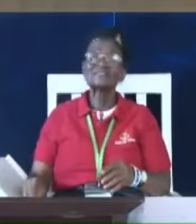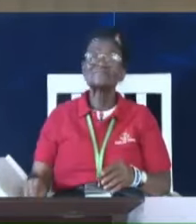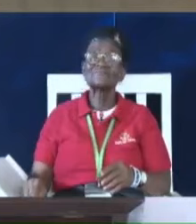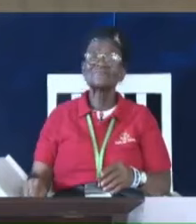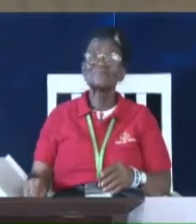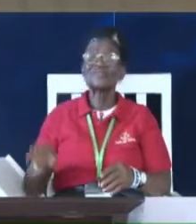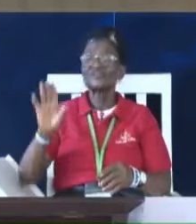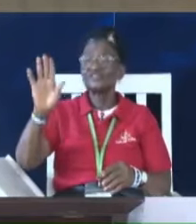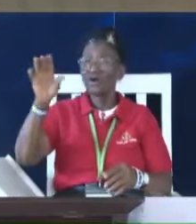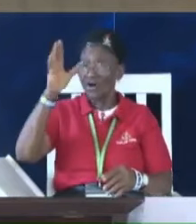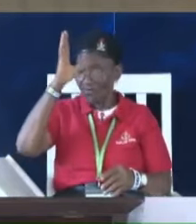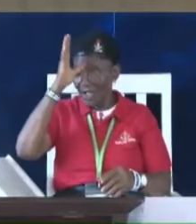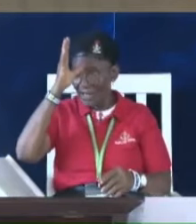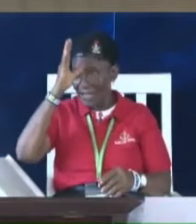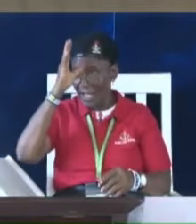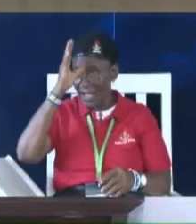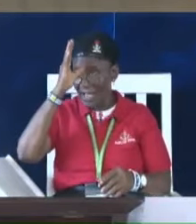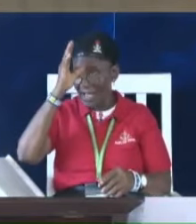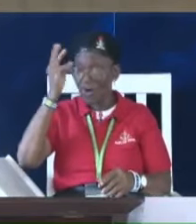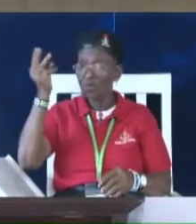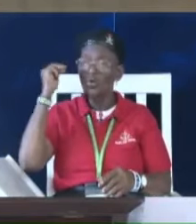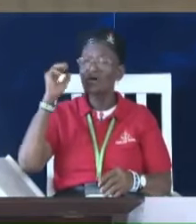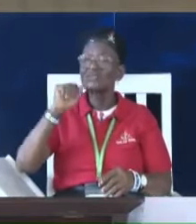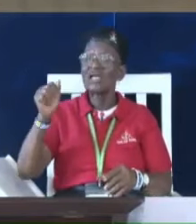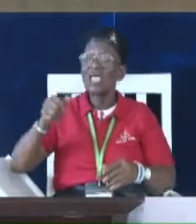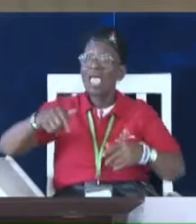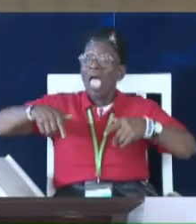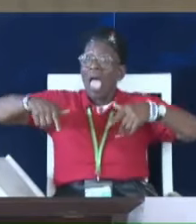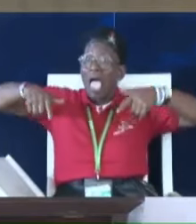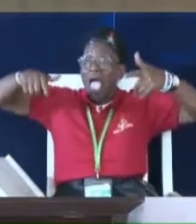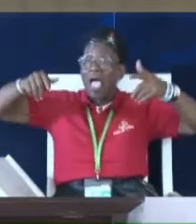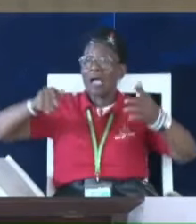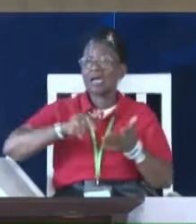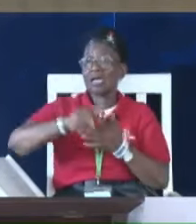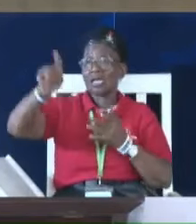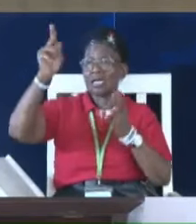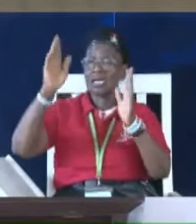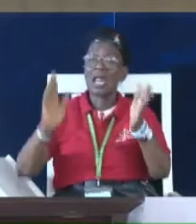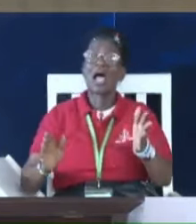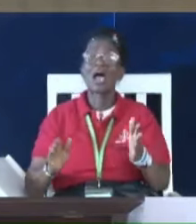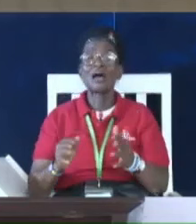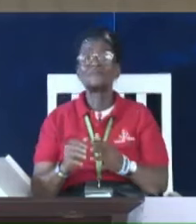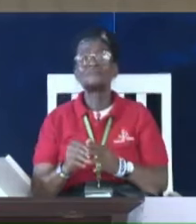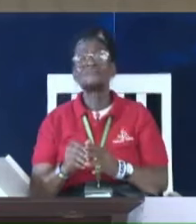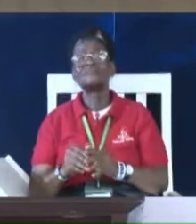Your father was a giant killer.